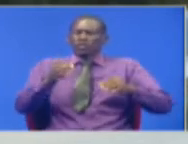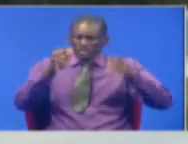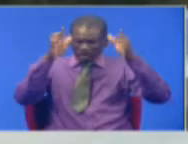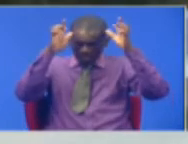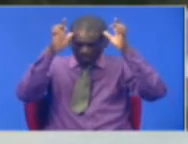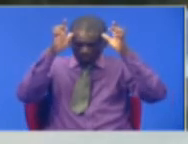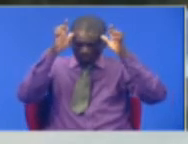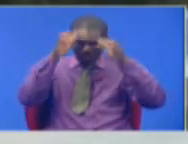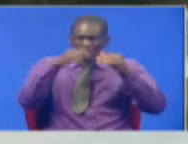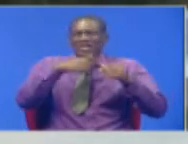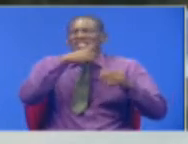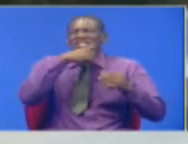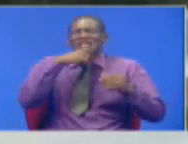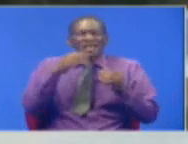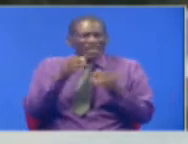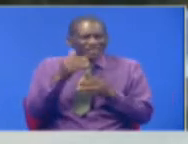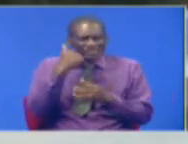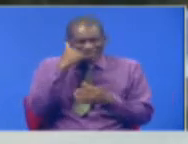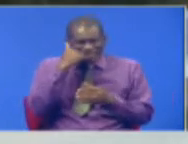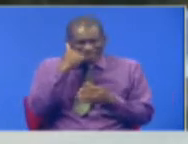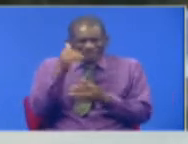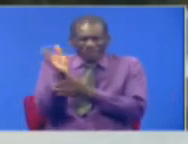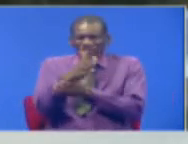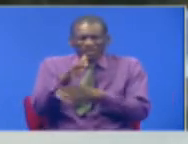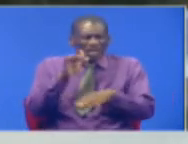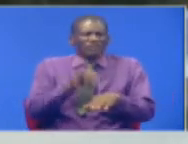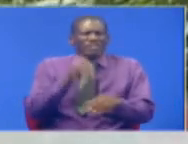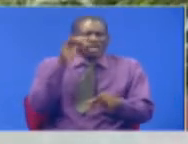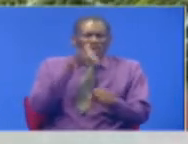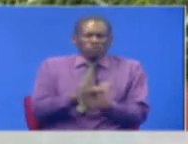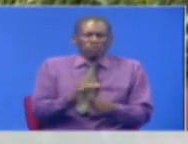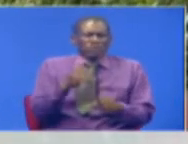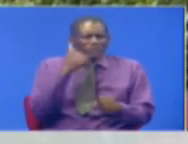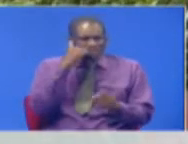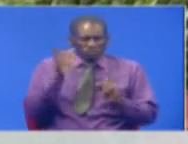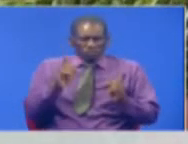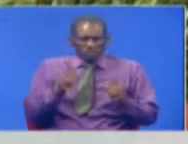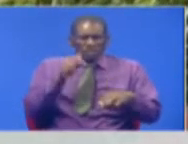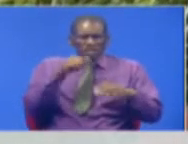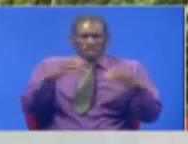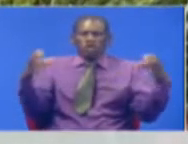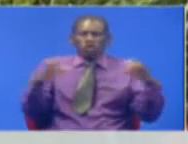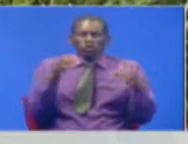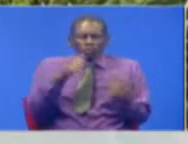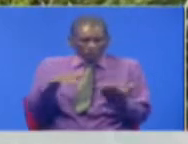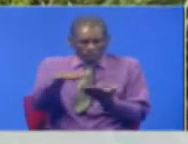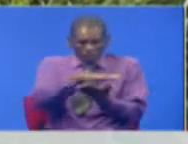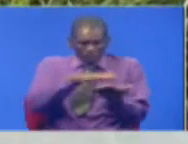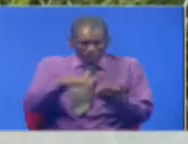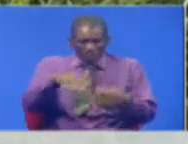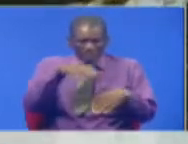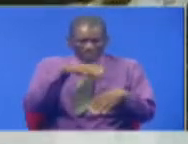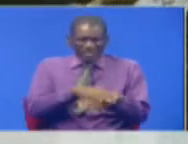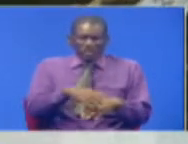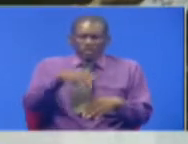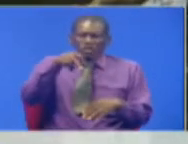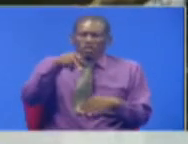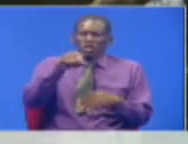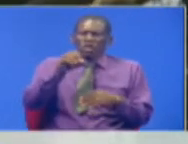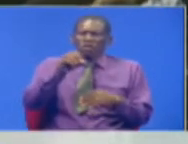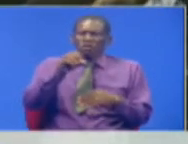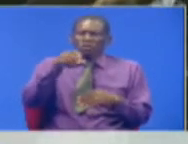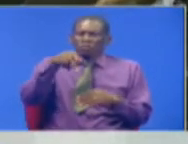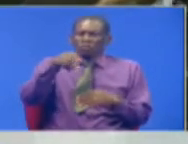ugonjwa. So samaki huwa ikuwa affected sana na ugonjwa. In a community that primarily gets its protein from cattle, sheep and